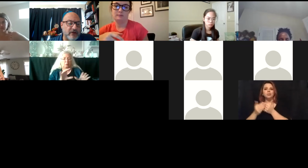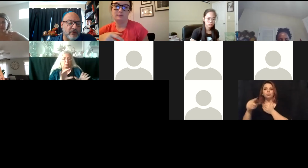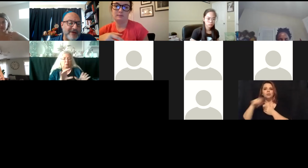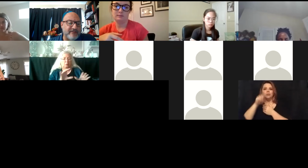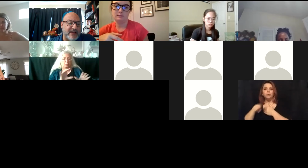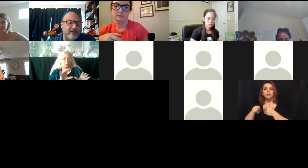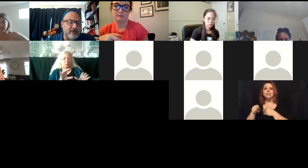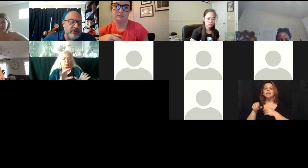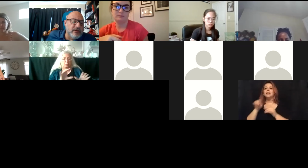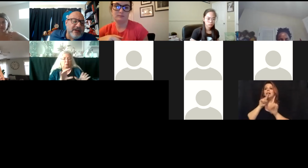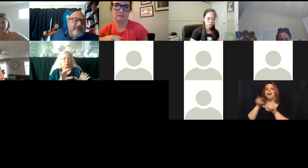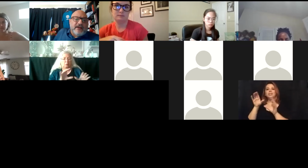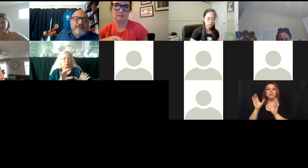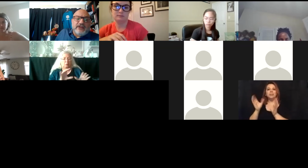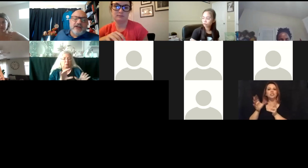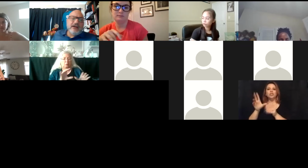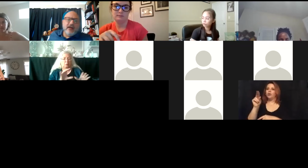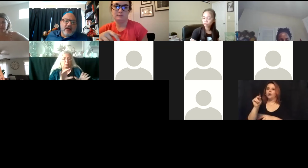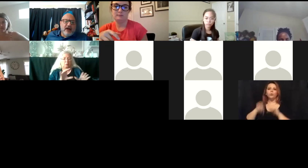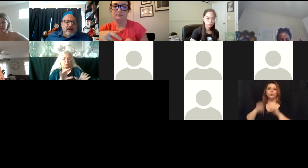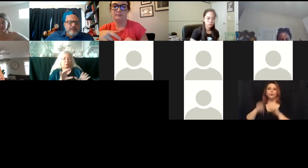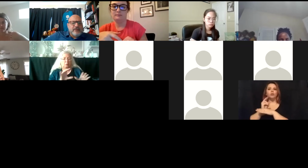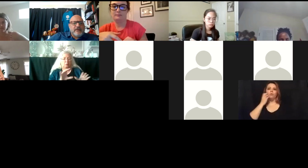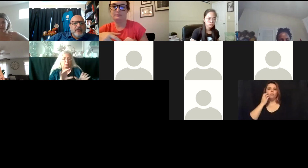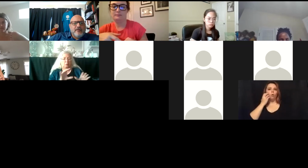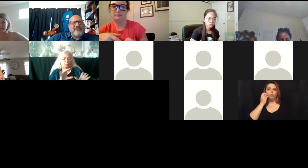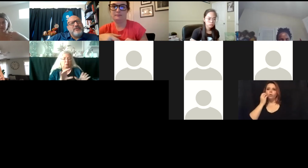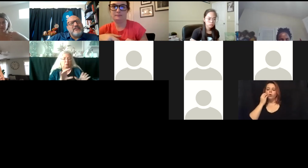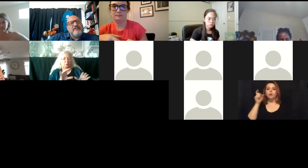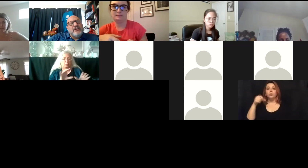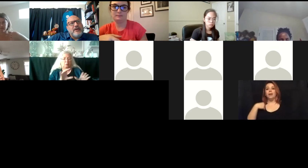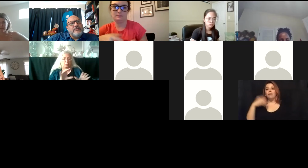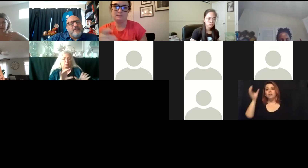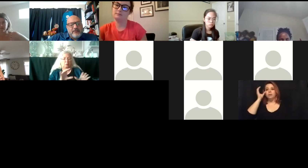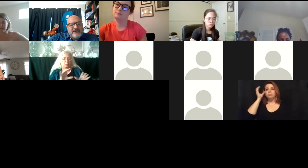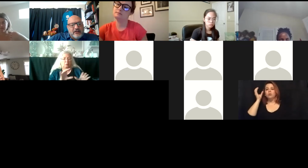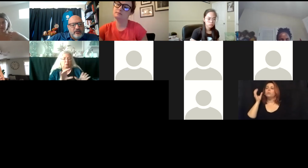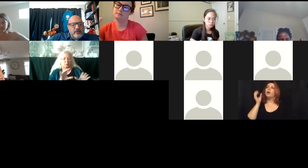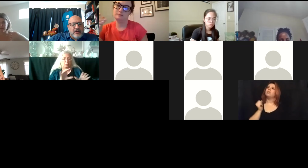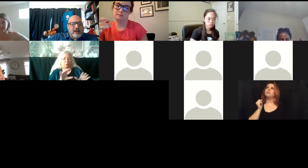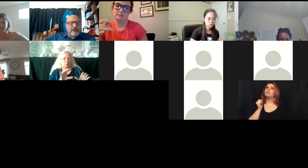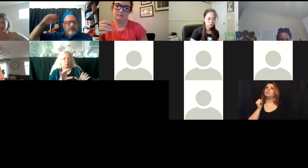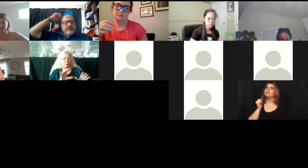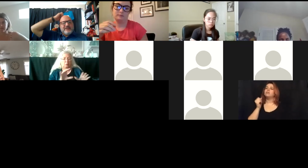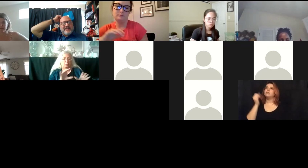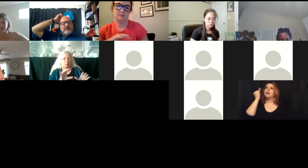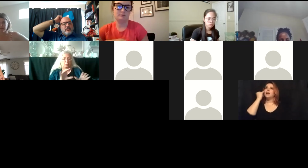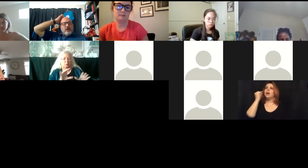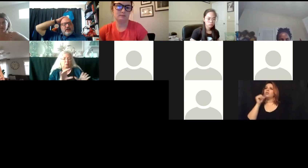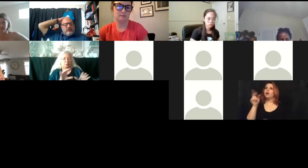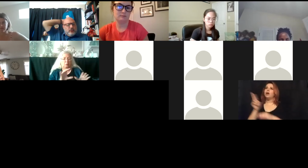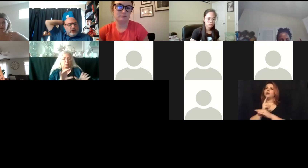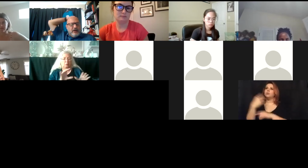these on the phone. You have to have a computer. You have to have the, actually without the video, I don't know if it can be taken on the quiz. I don't know if it can be